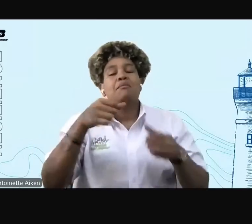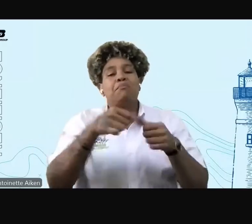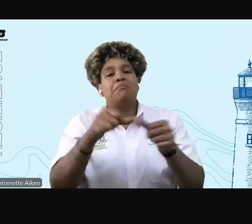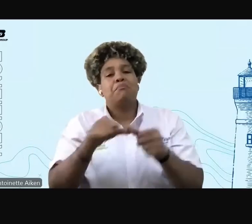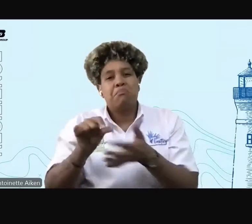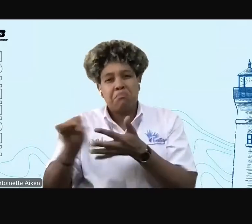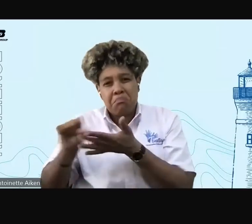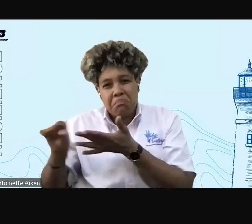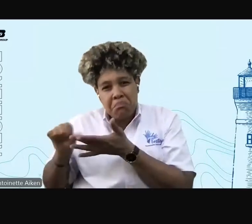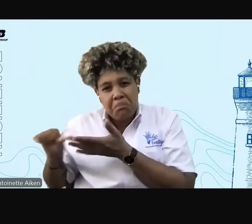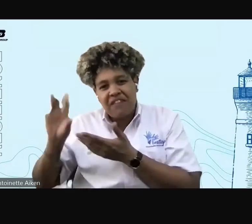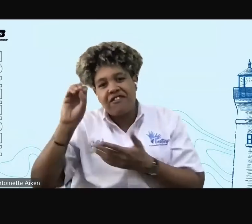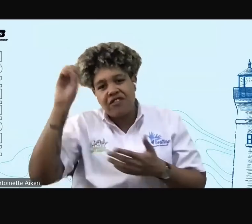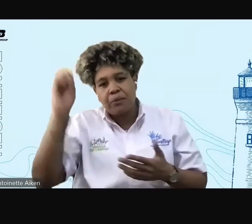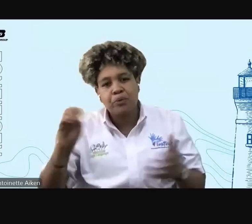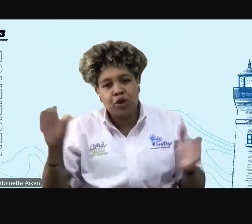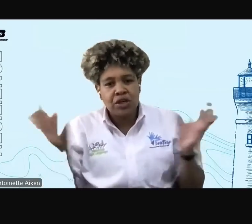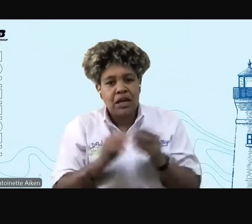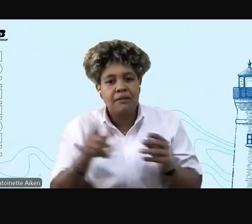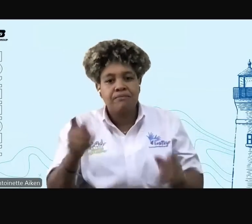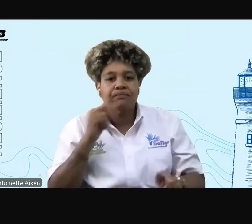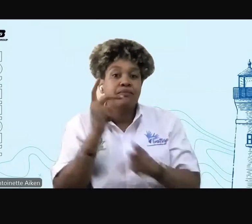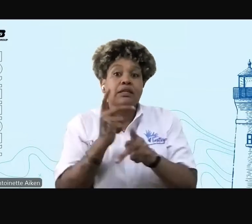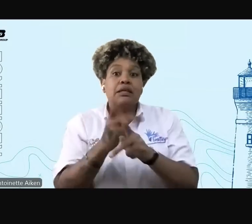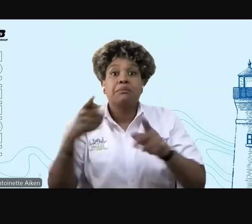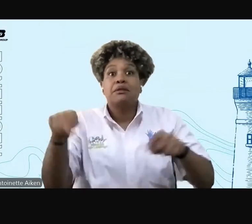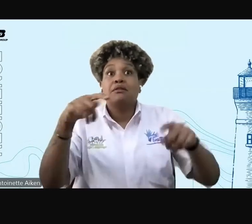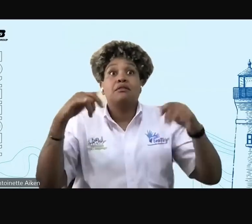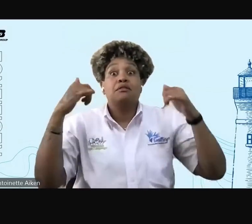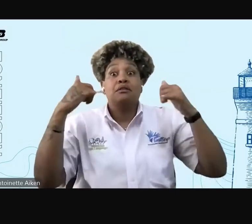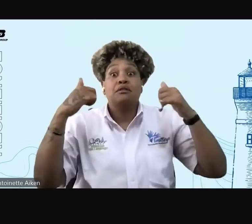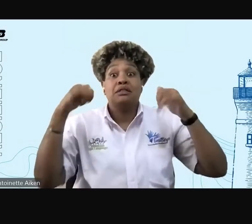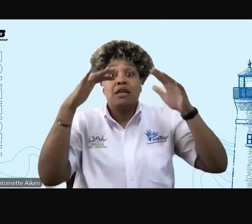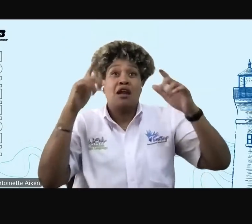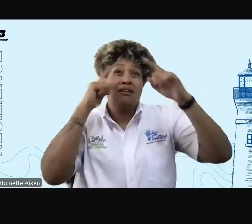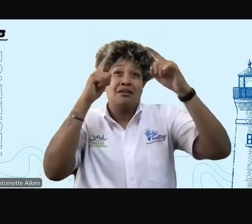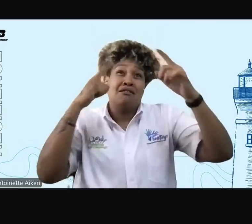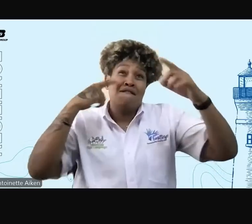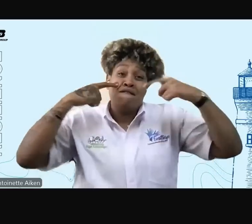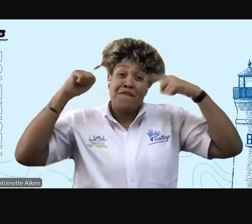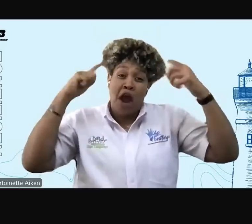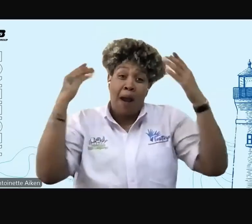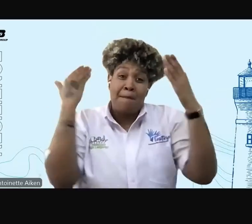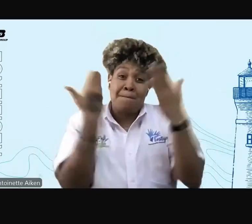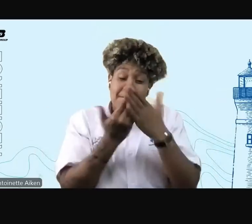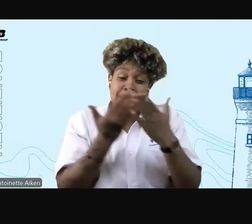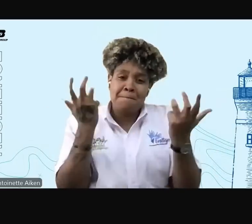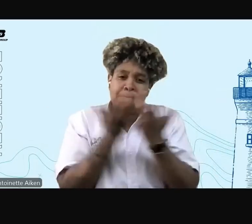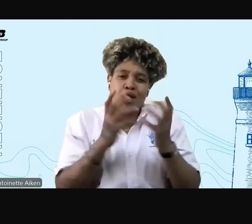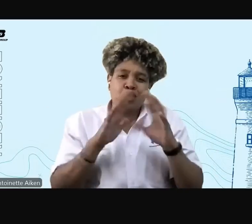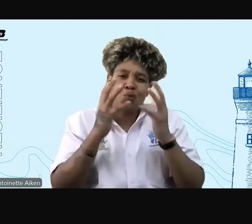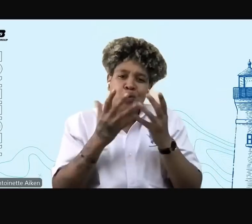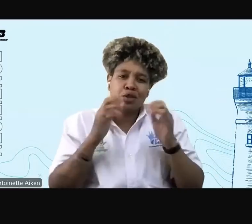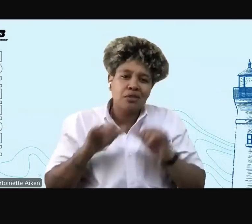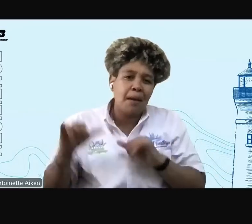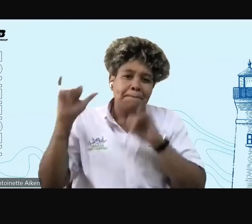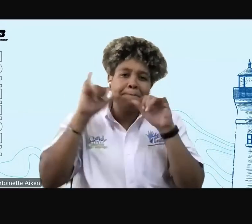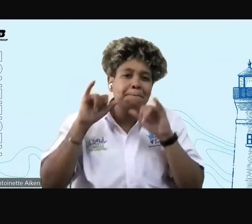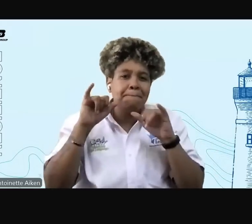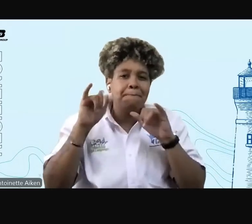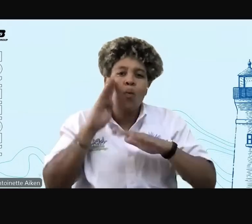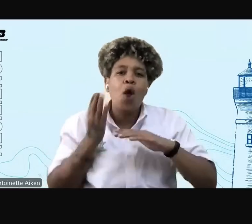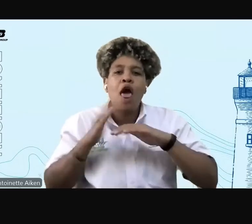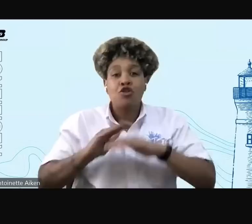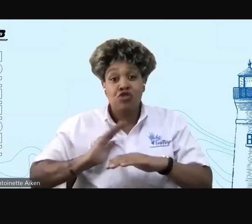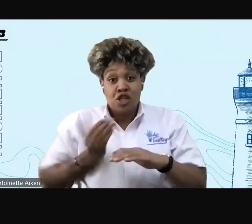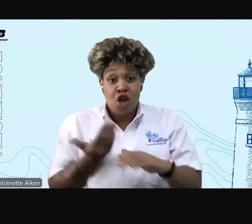range. Achieving these standards would put us in line with world-class standards, and that in turn would increase our